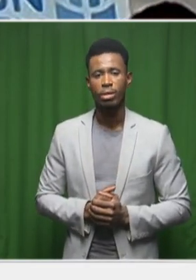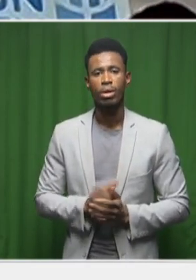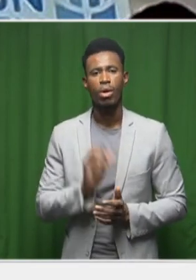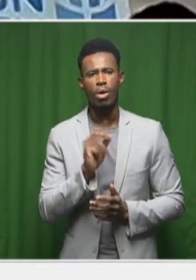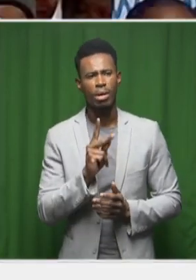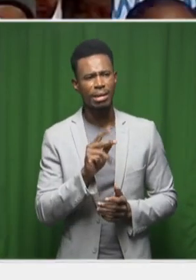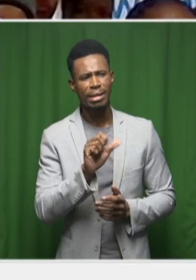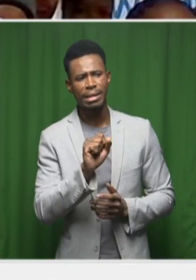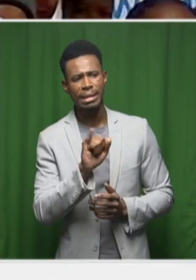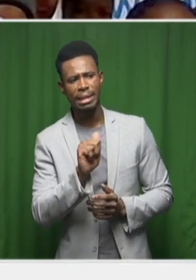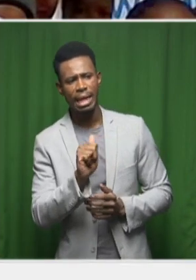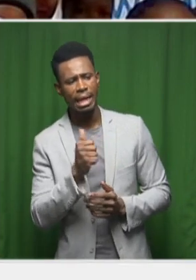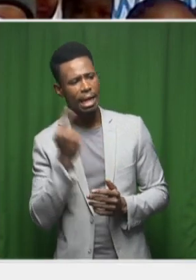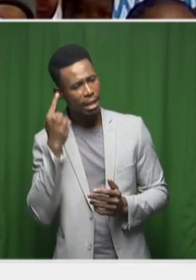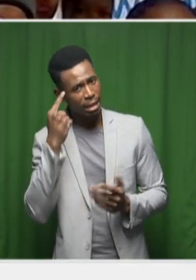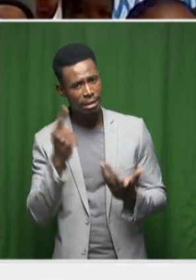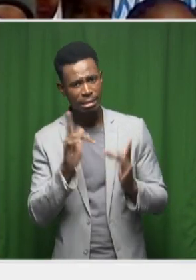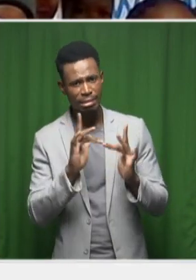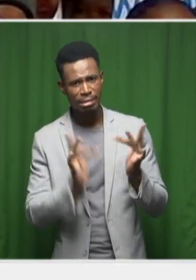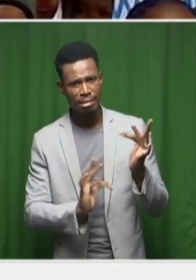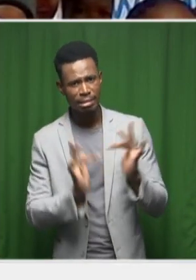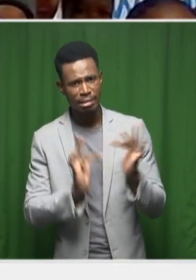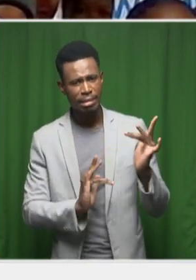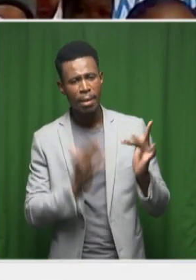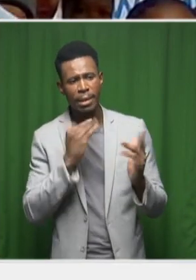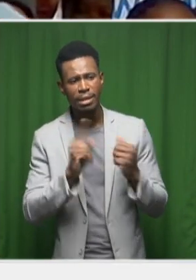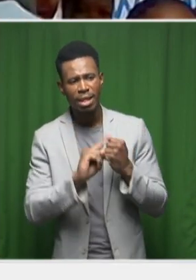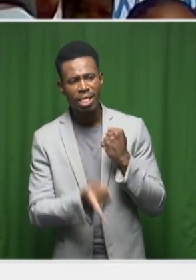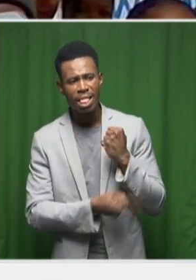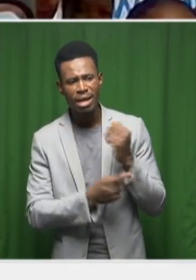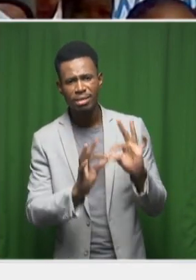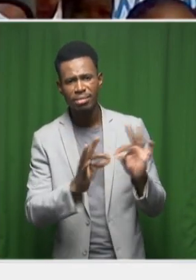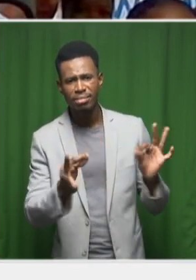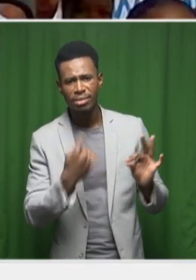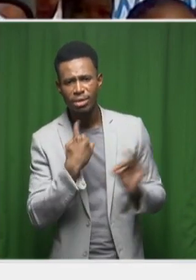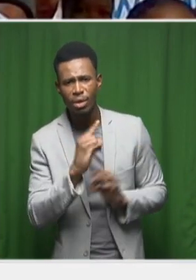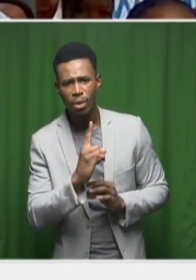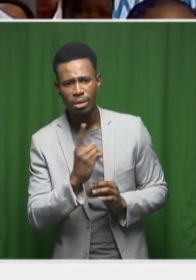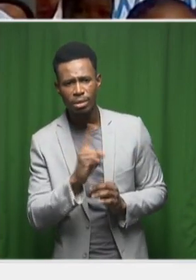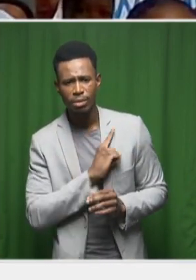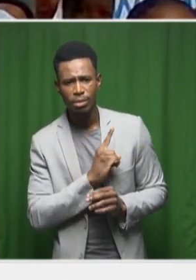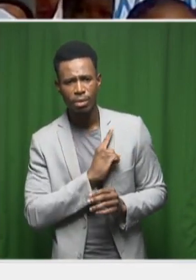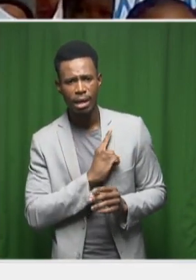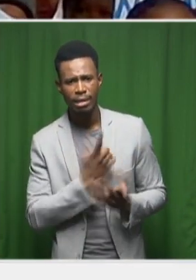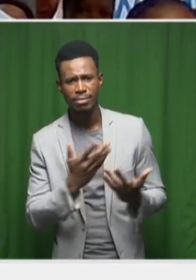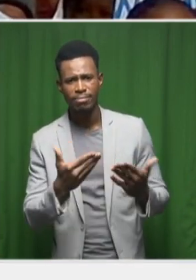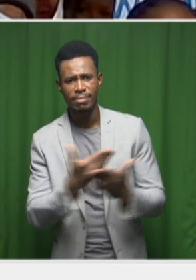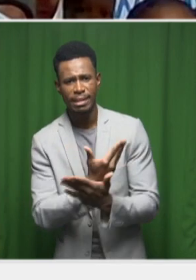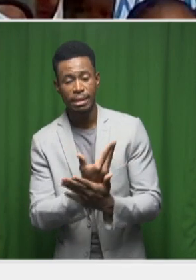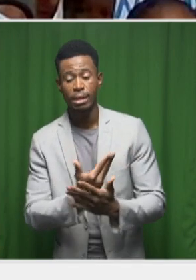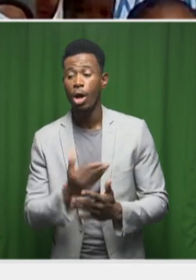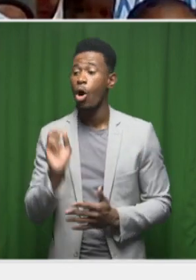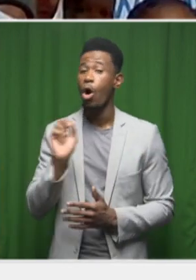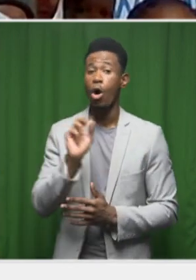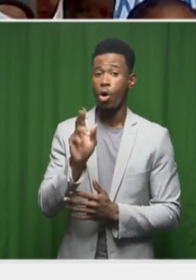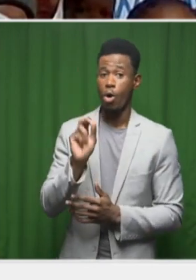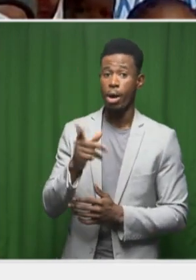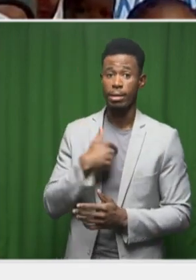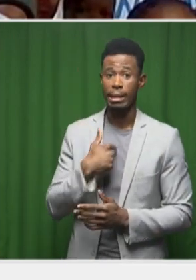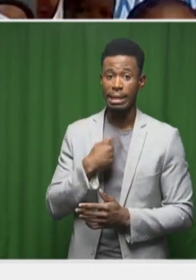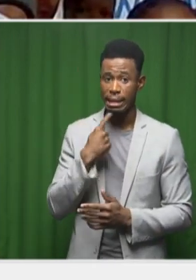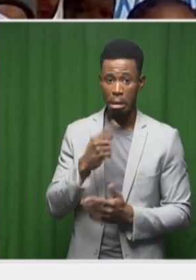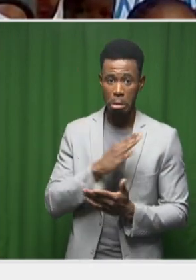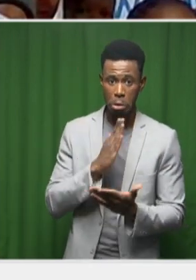See, I think we lost you there with that last sentence. Repeat that last sentence for us, please, if you could. Okay, so I was saying, so I